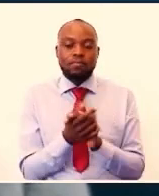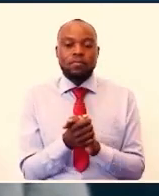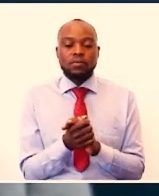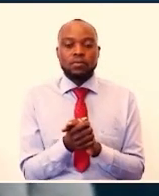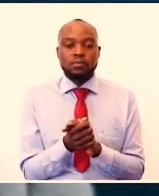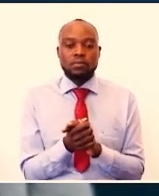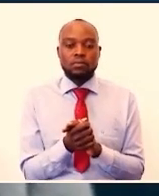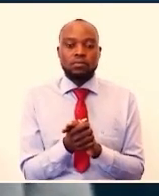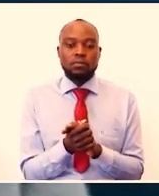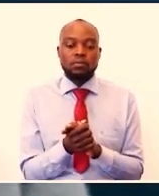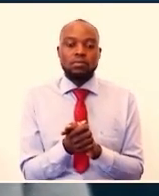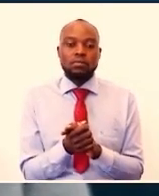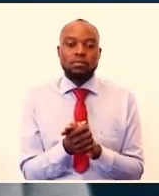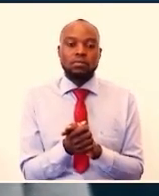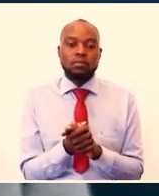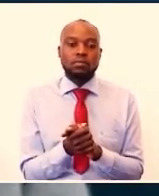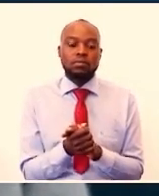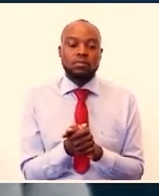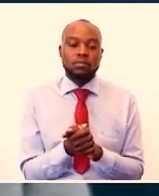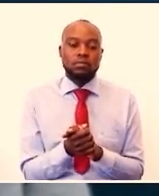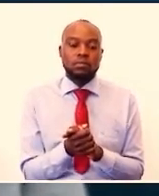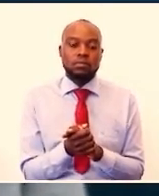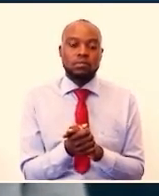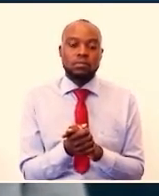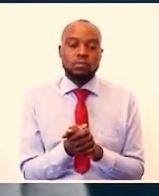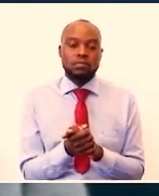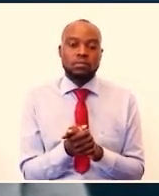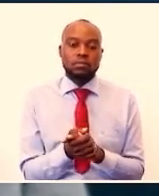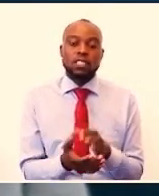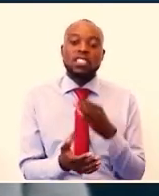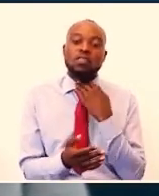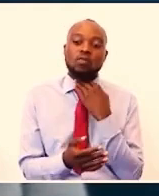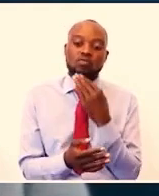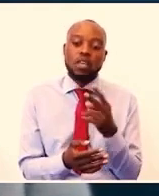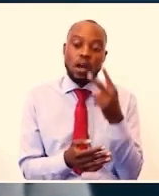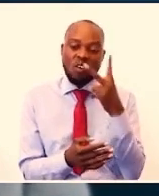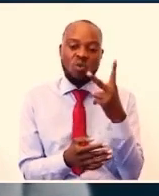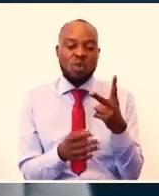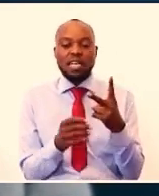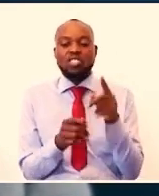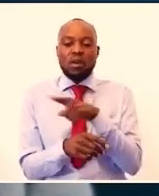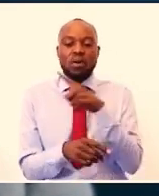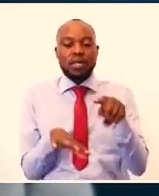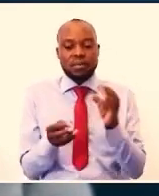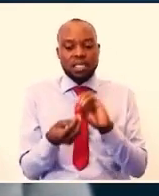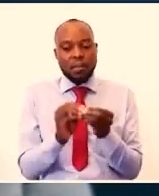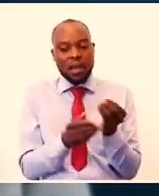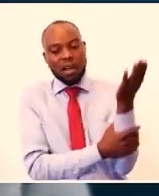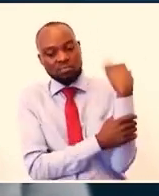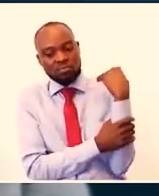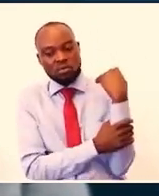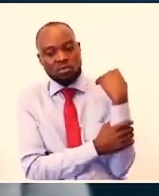So we don't default to the mistakes of the past and have one strategy for all